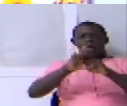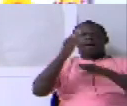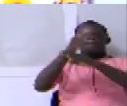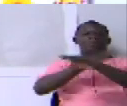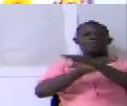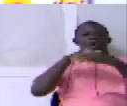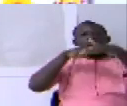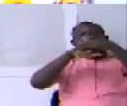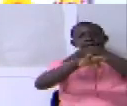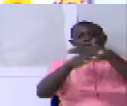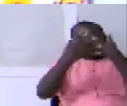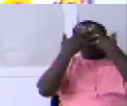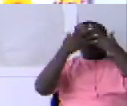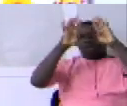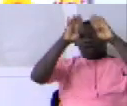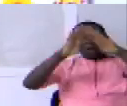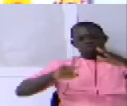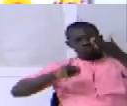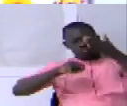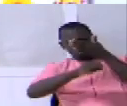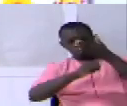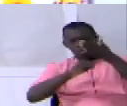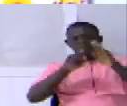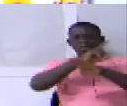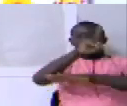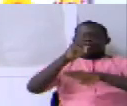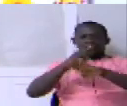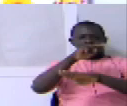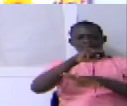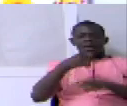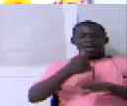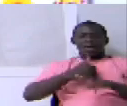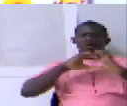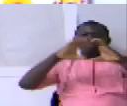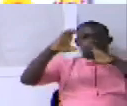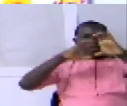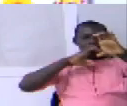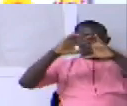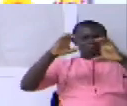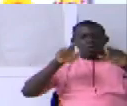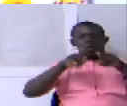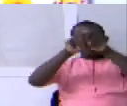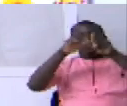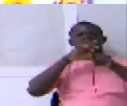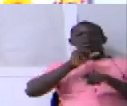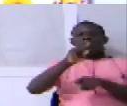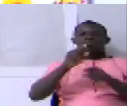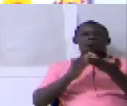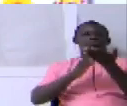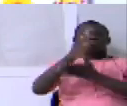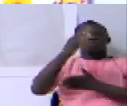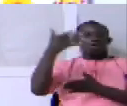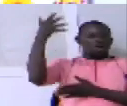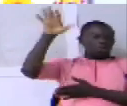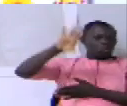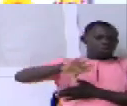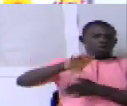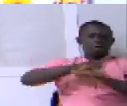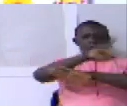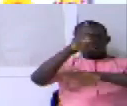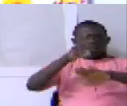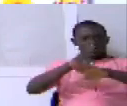cell locked up. Wotumu abe selo kuna abe surrounding. I was communicating with him through a window. Nabe diamu kampalantero lela. He